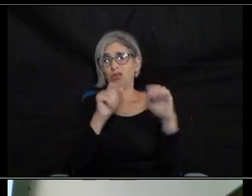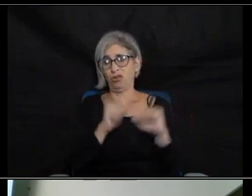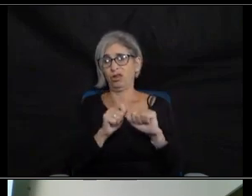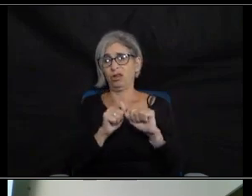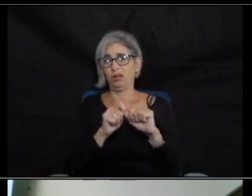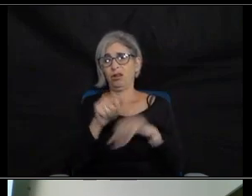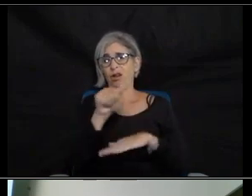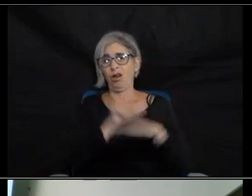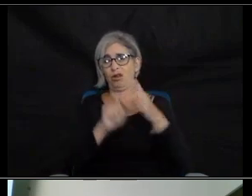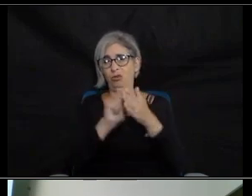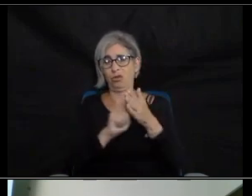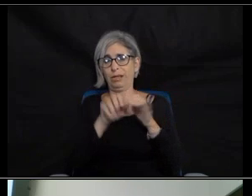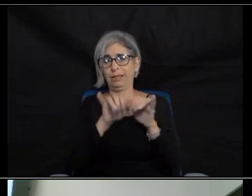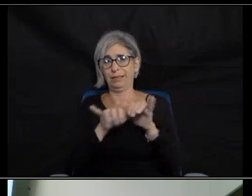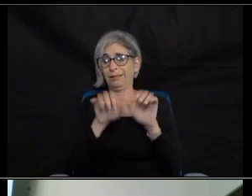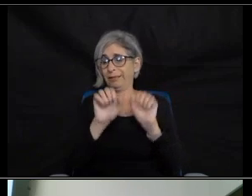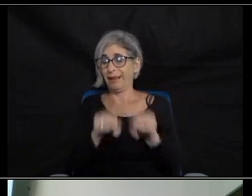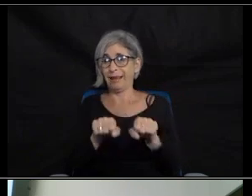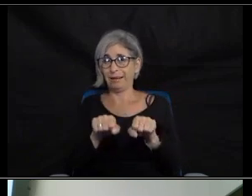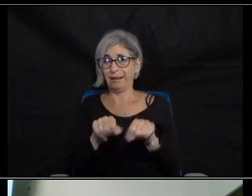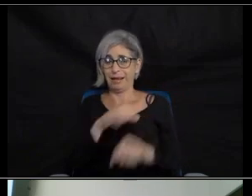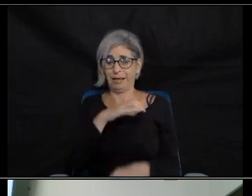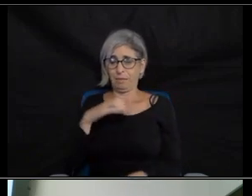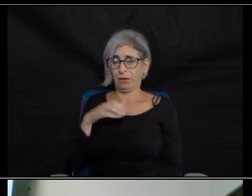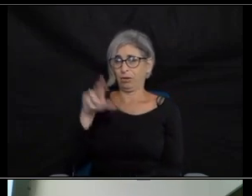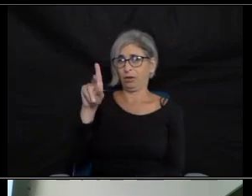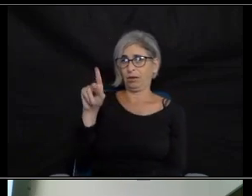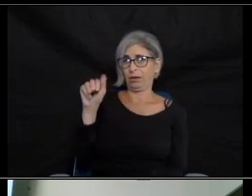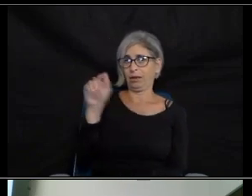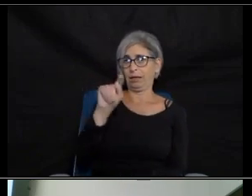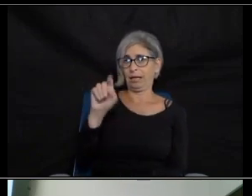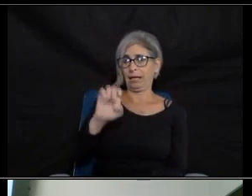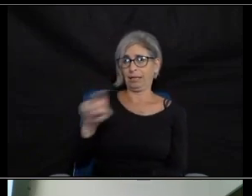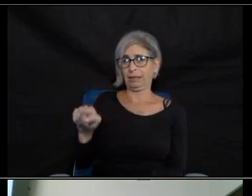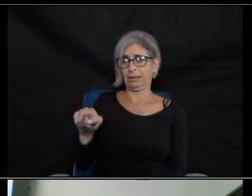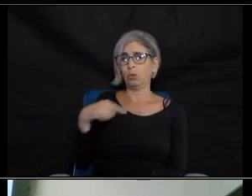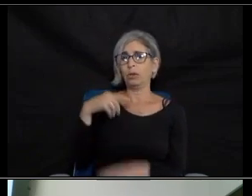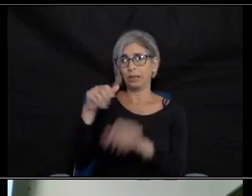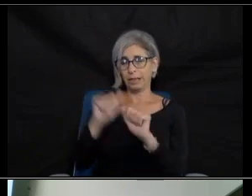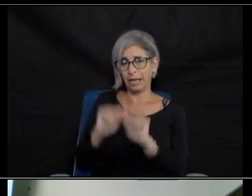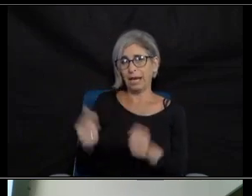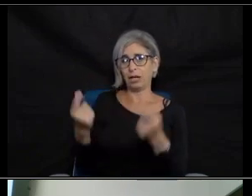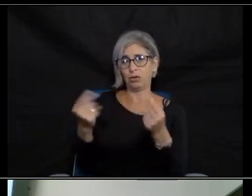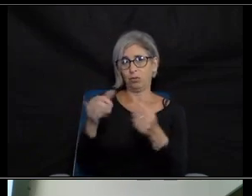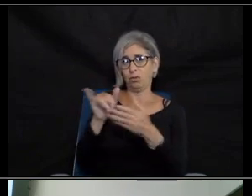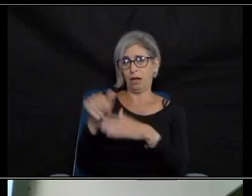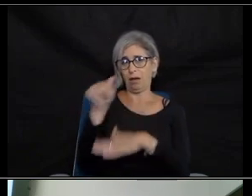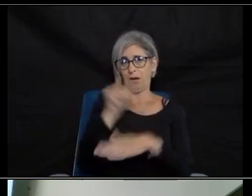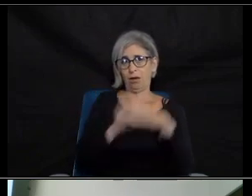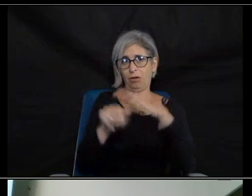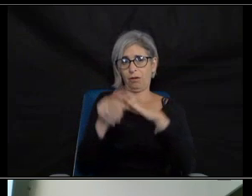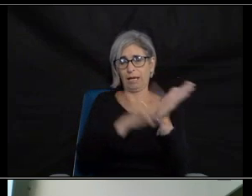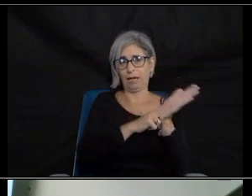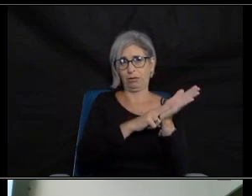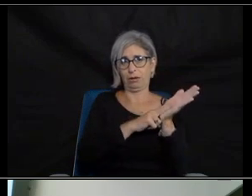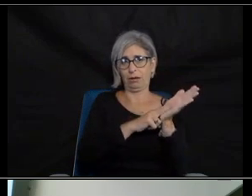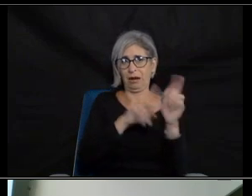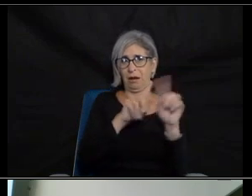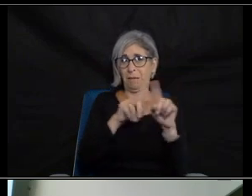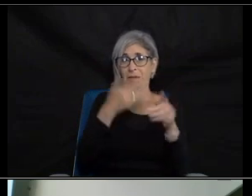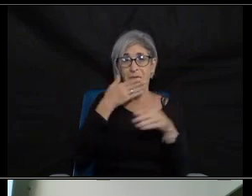that. As Commissioner Katz said, we can still perform that under the contract. But I don't think that's the